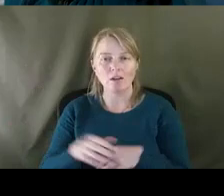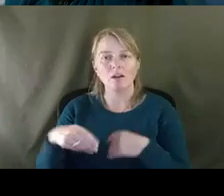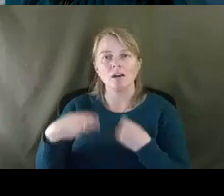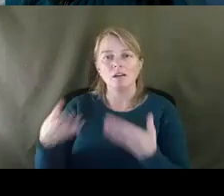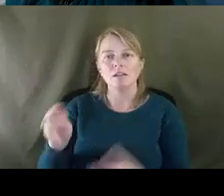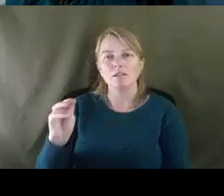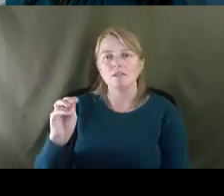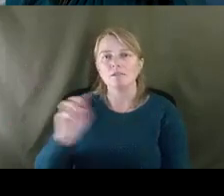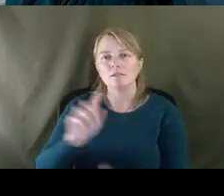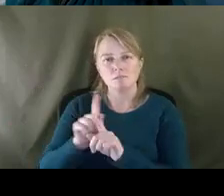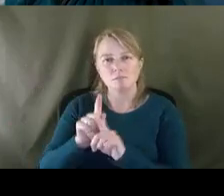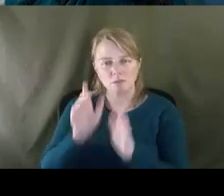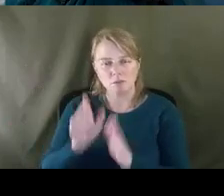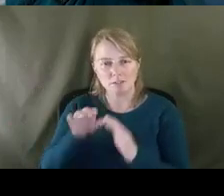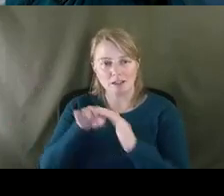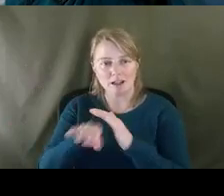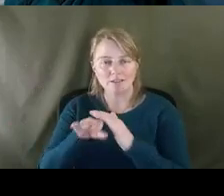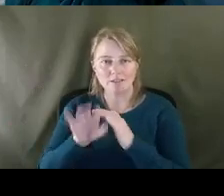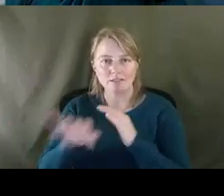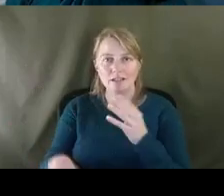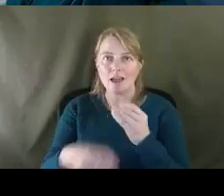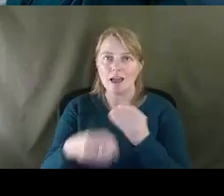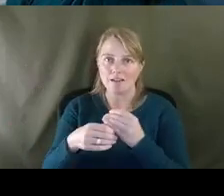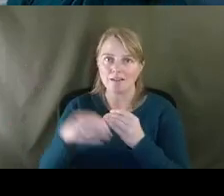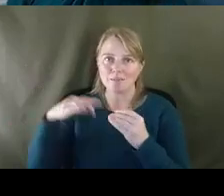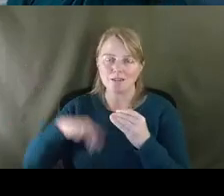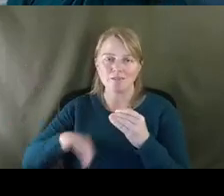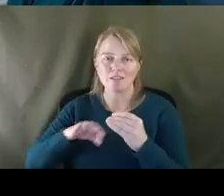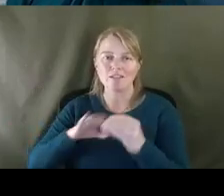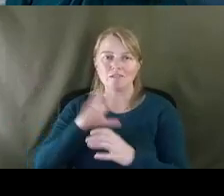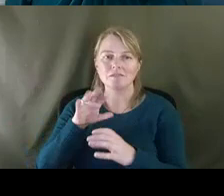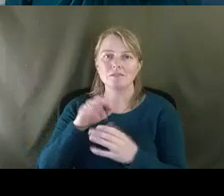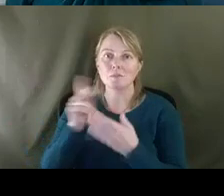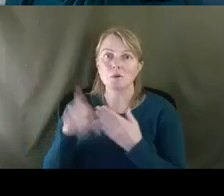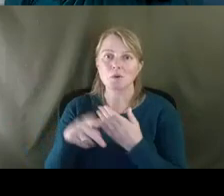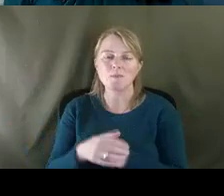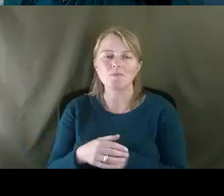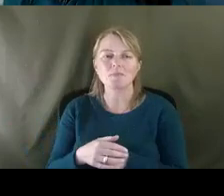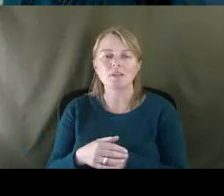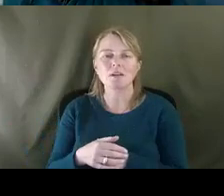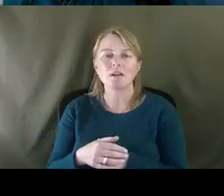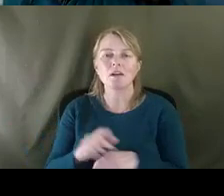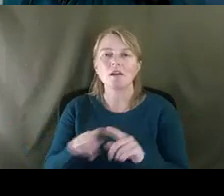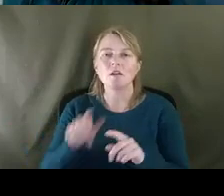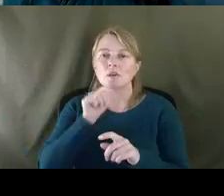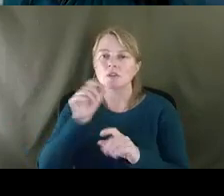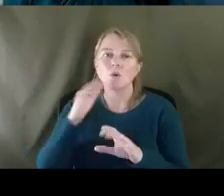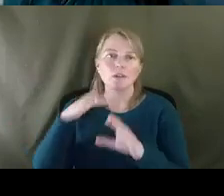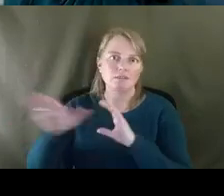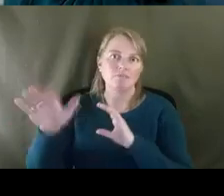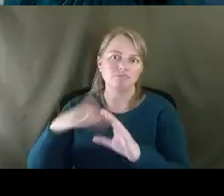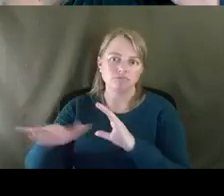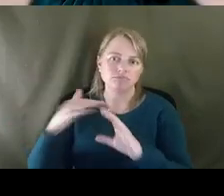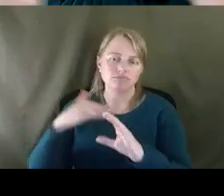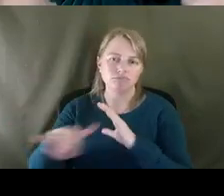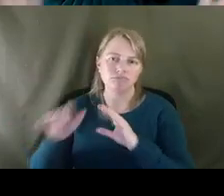mentees access like this is an added perk of being in the program. Just be sure you don't send too many emails, because we